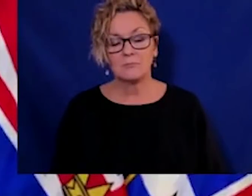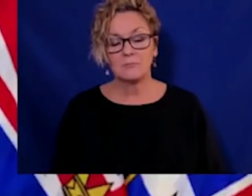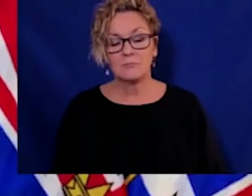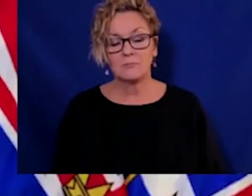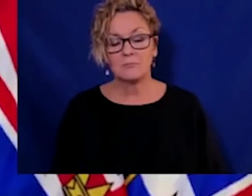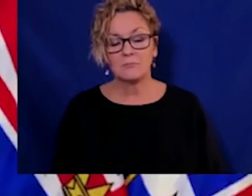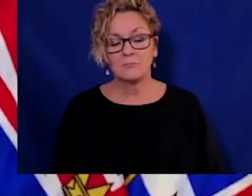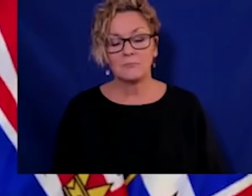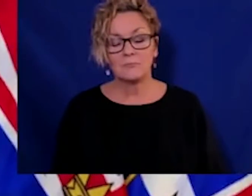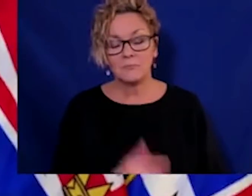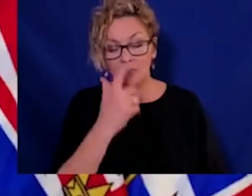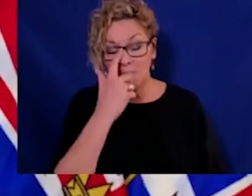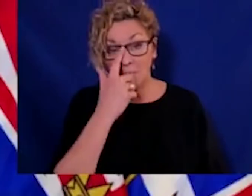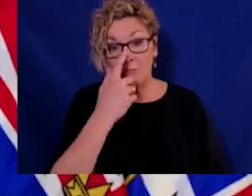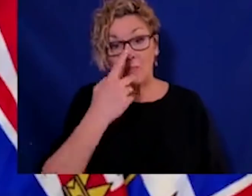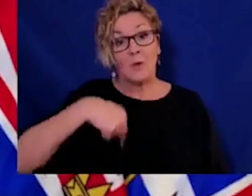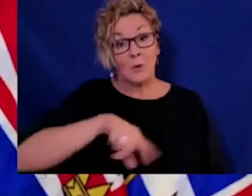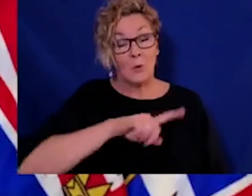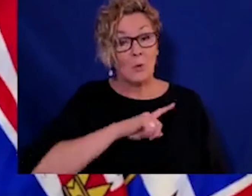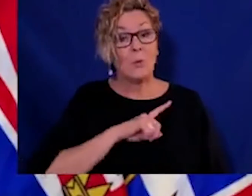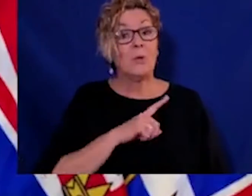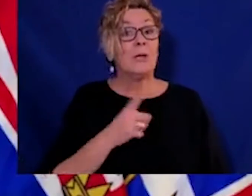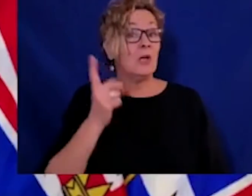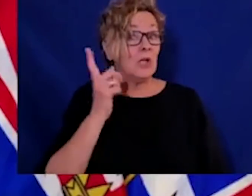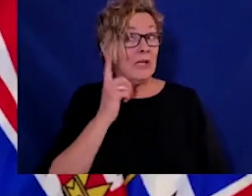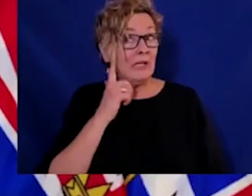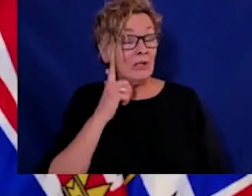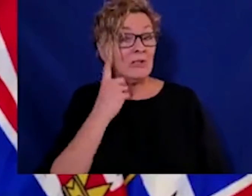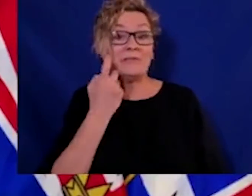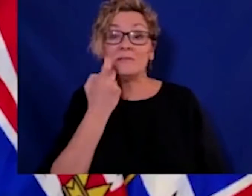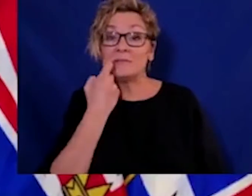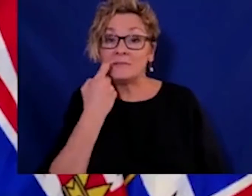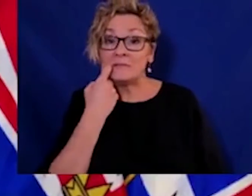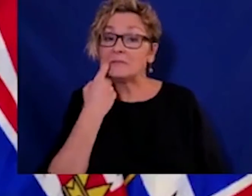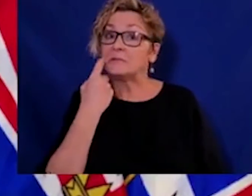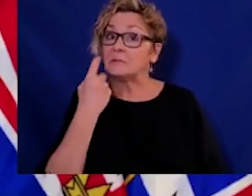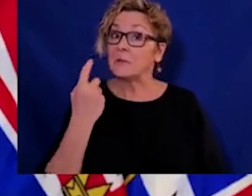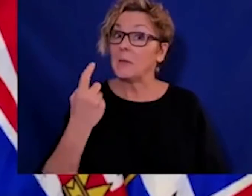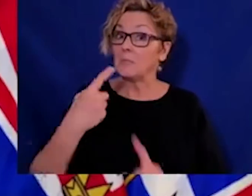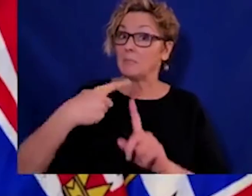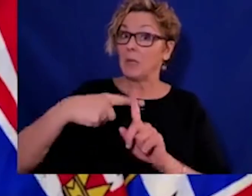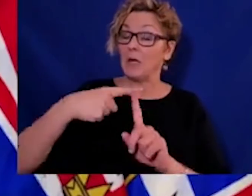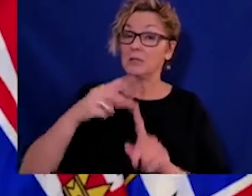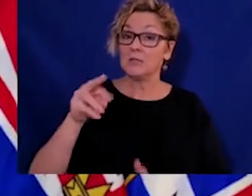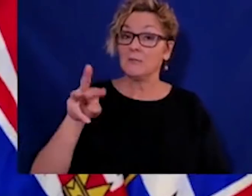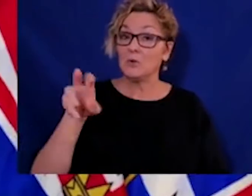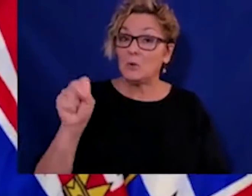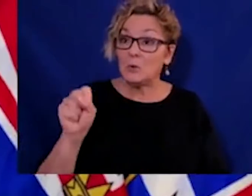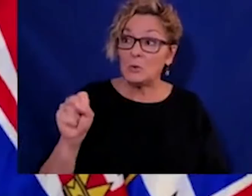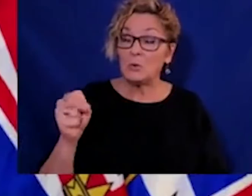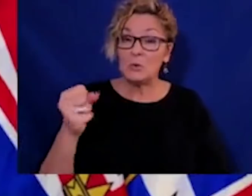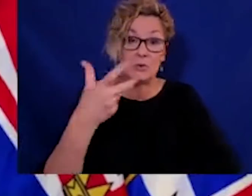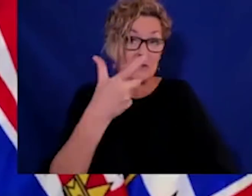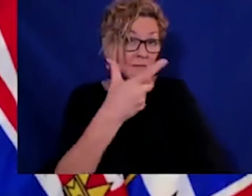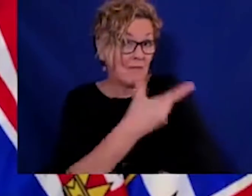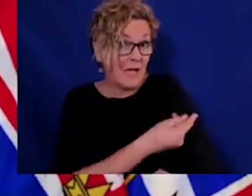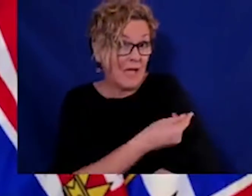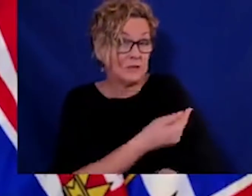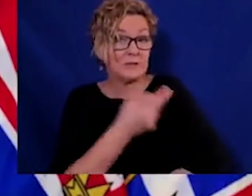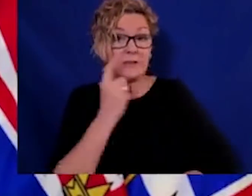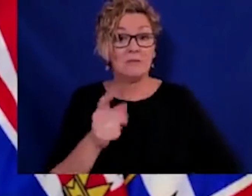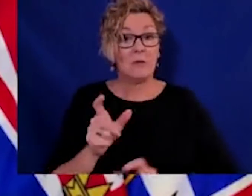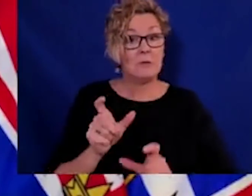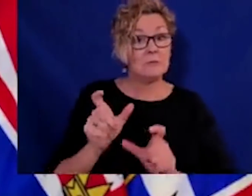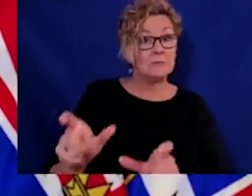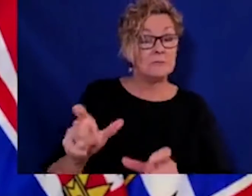vaccines. As we know, though, this will be a large, complex undertaking. And to be sure that we have all of the